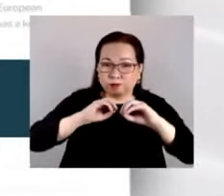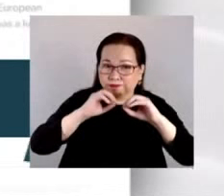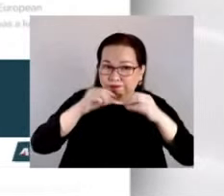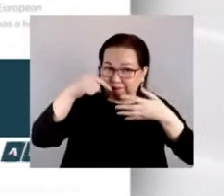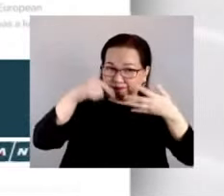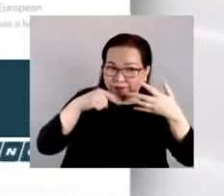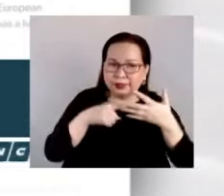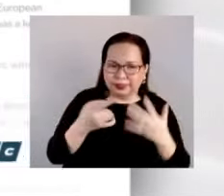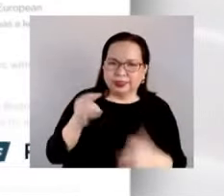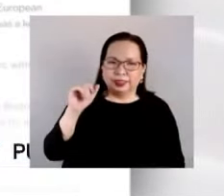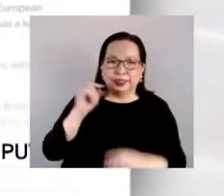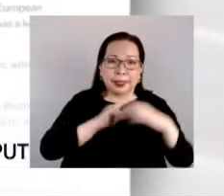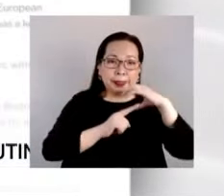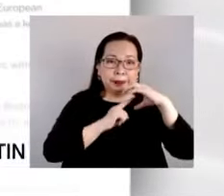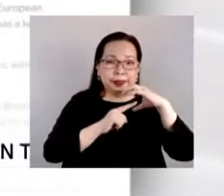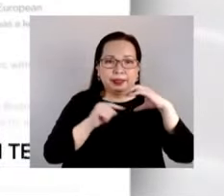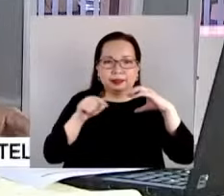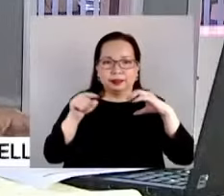news.abs-cbn.com.